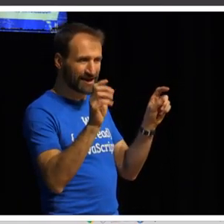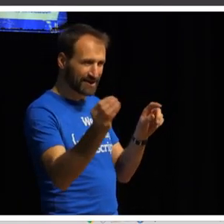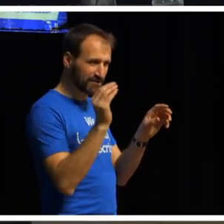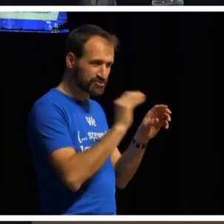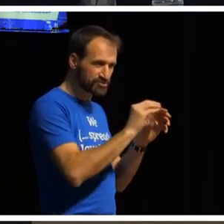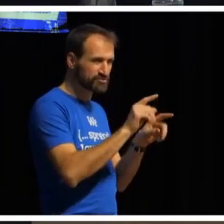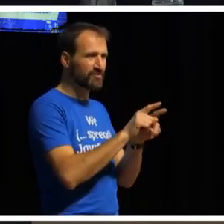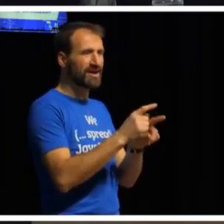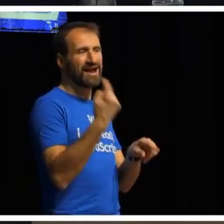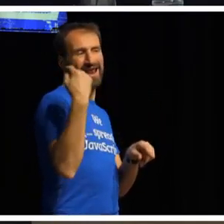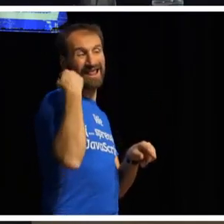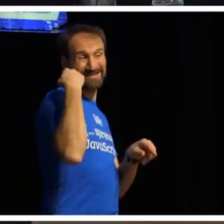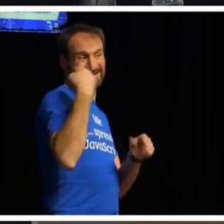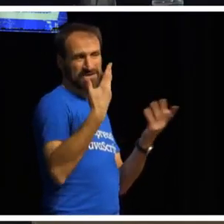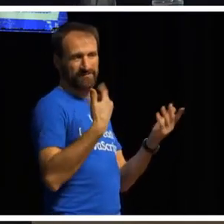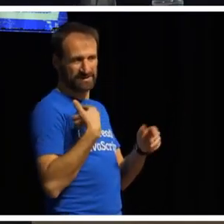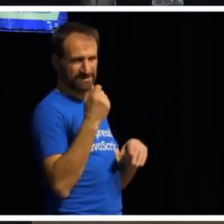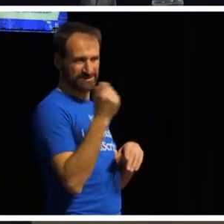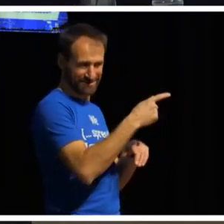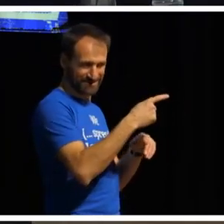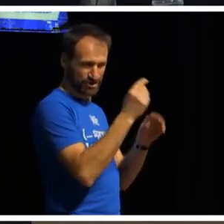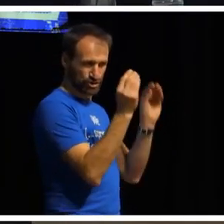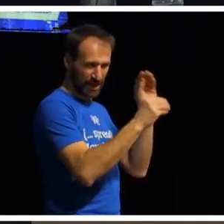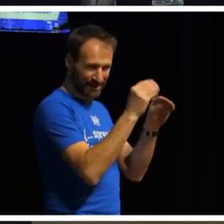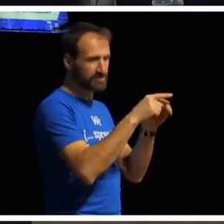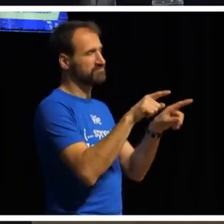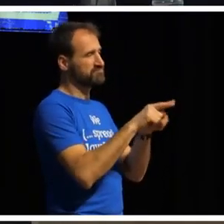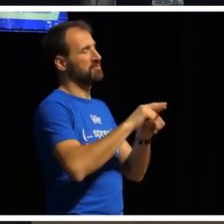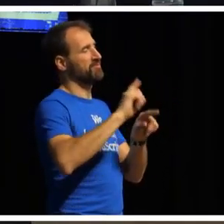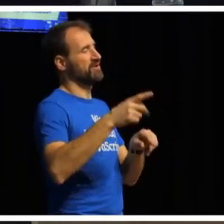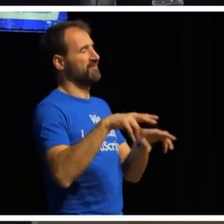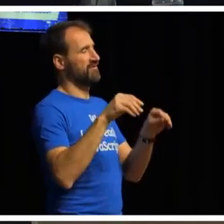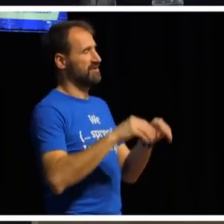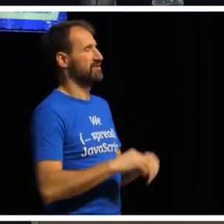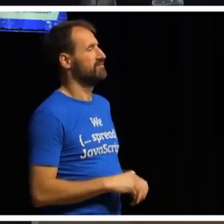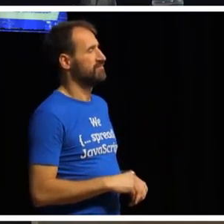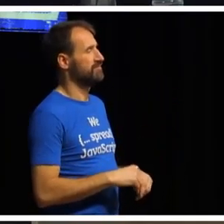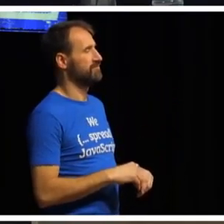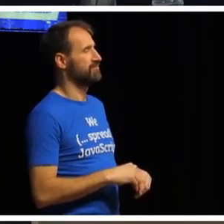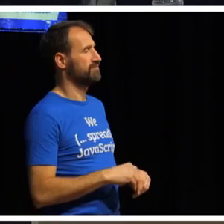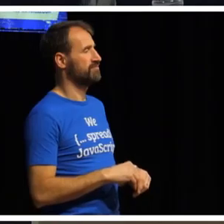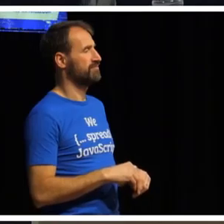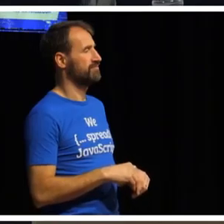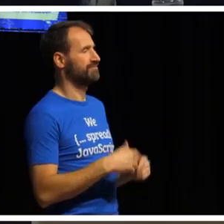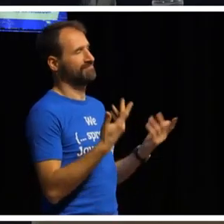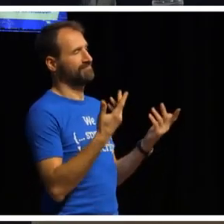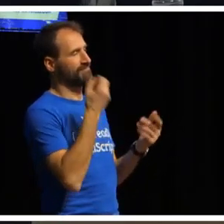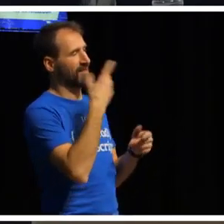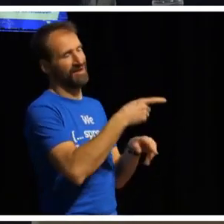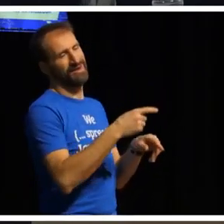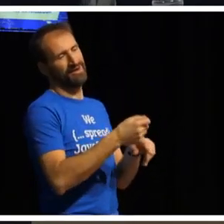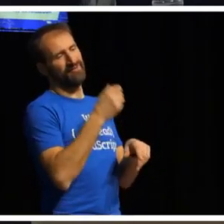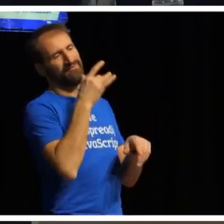so the light's going to be off. But suppose you ran your build and it failed and it set an error code. Now, next time you run it, it's going to turn the